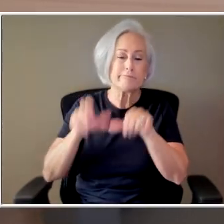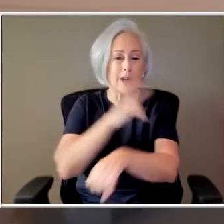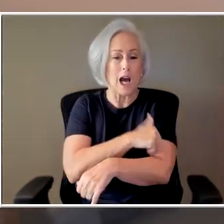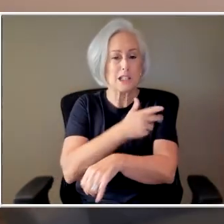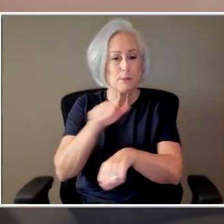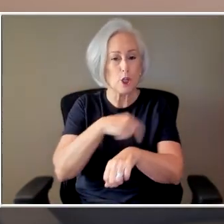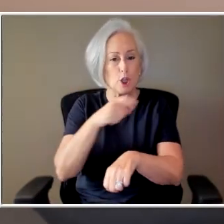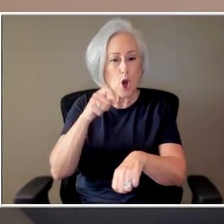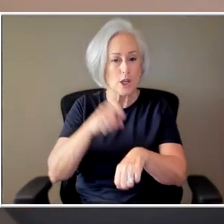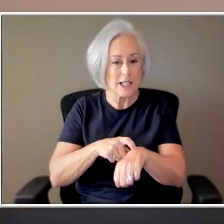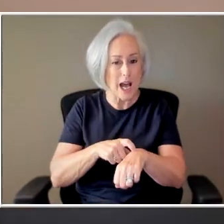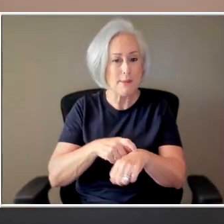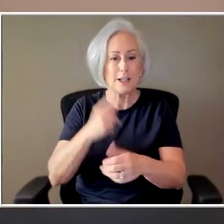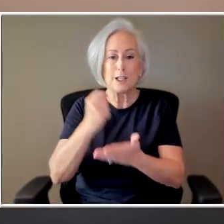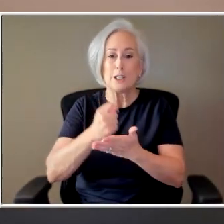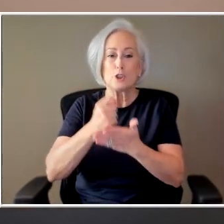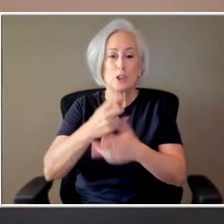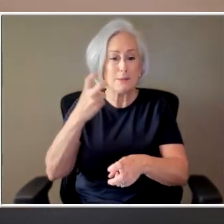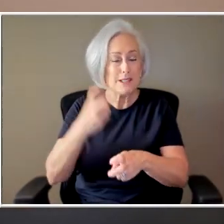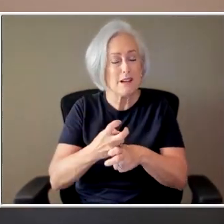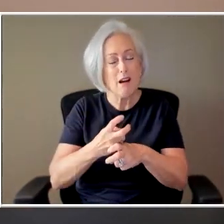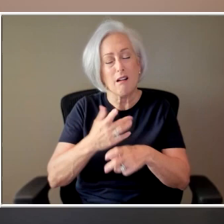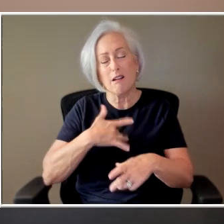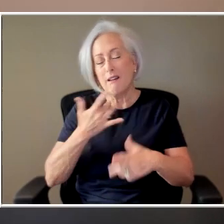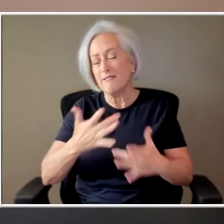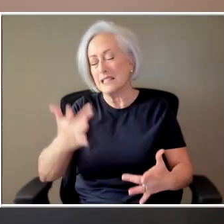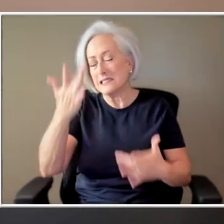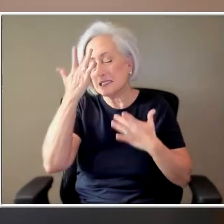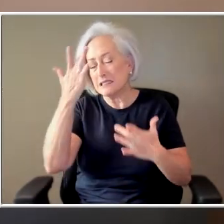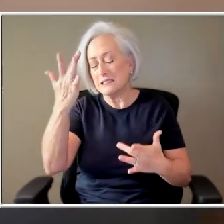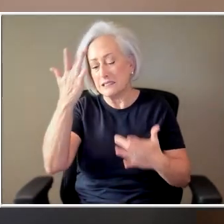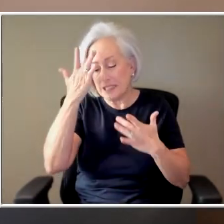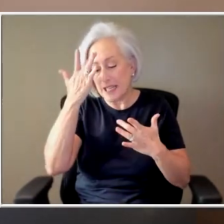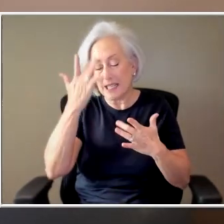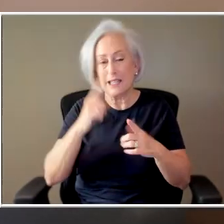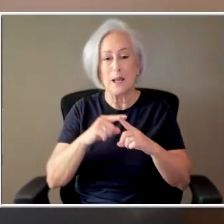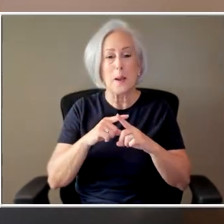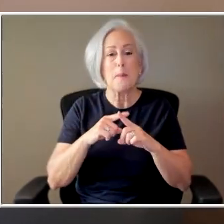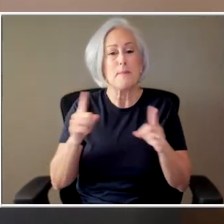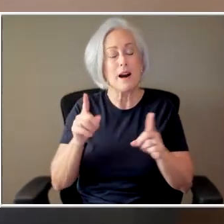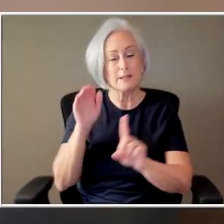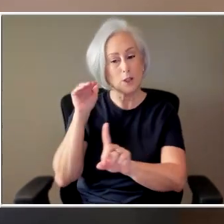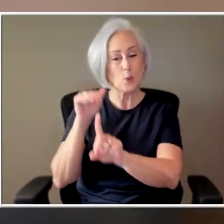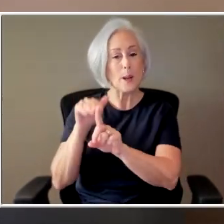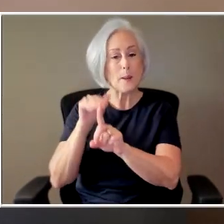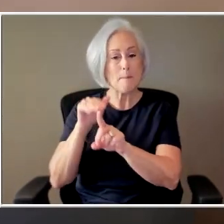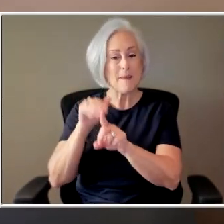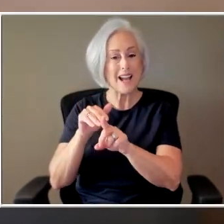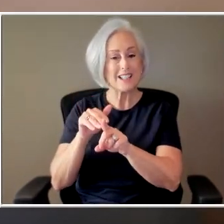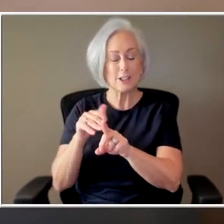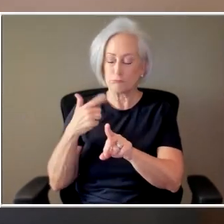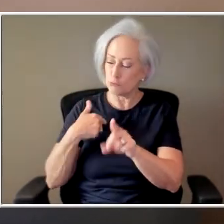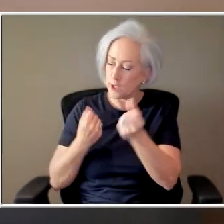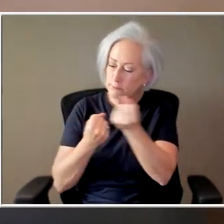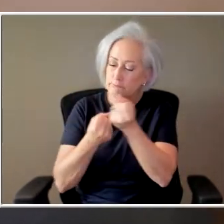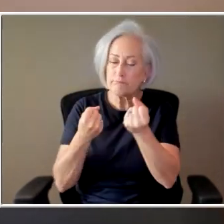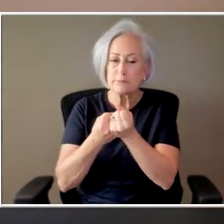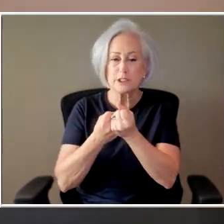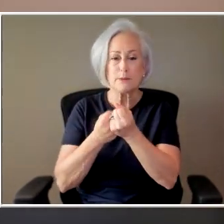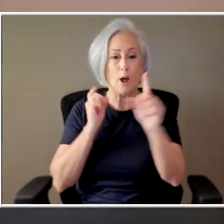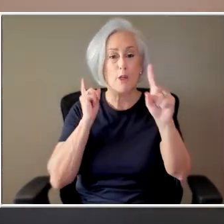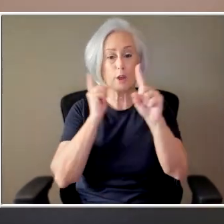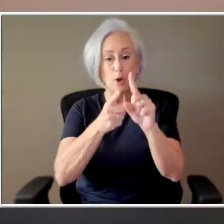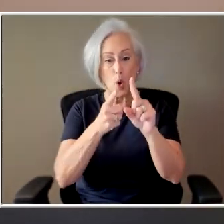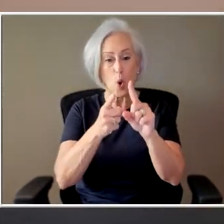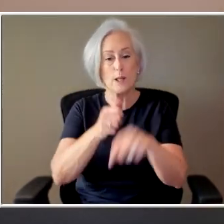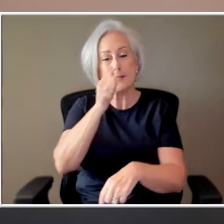hard, makes them feel really sick. But it's just kind of reminding them that we're on their team. Our goal is to get them through this,